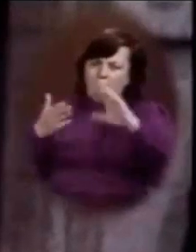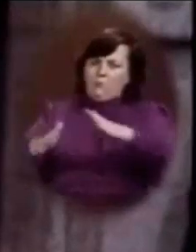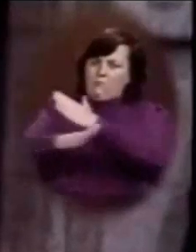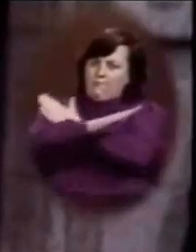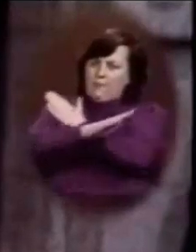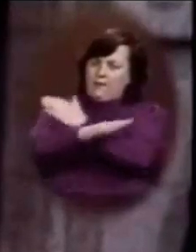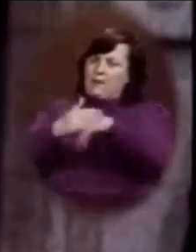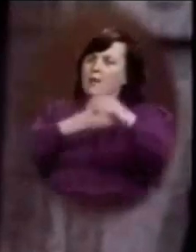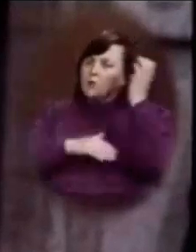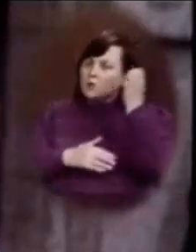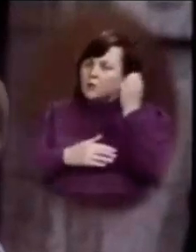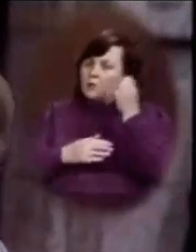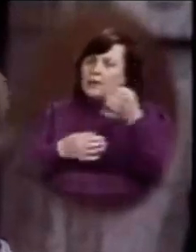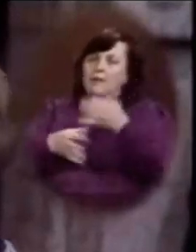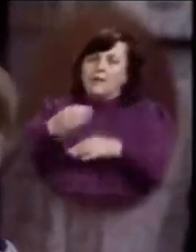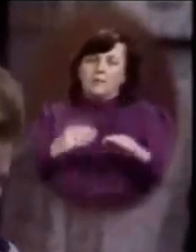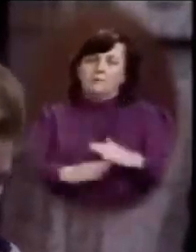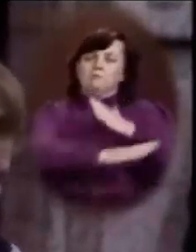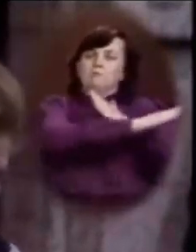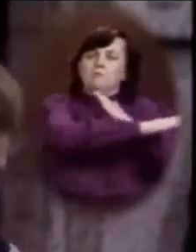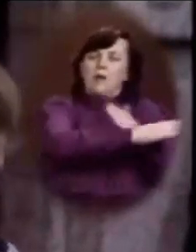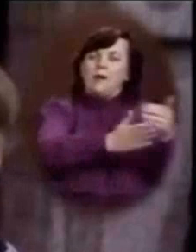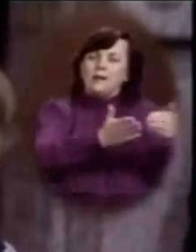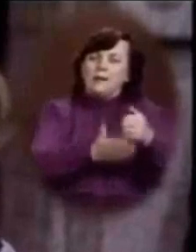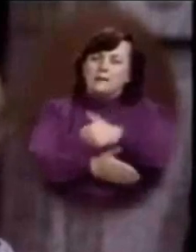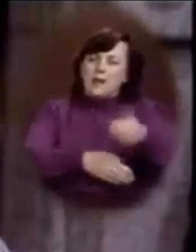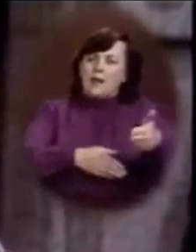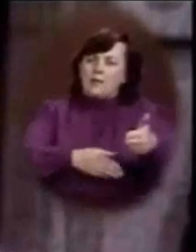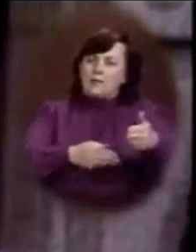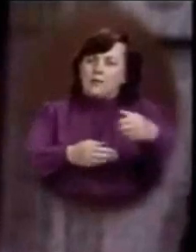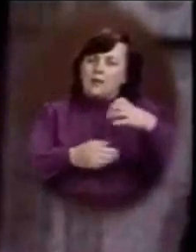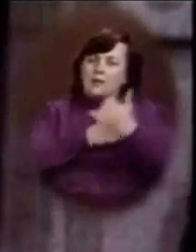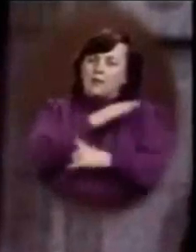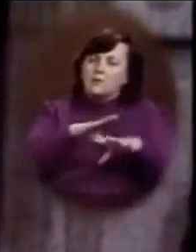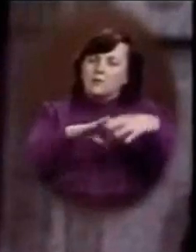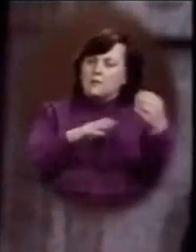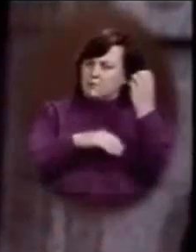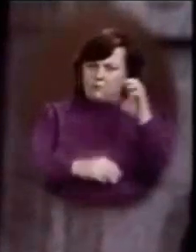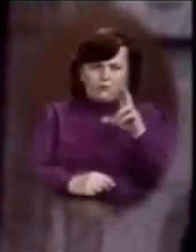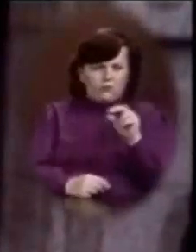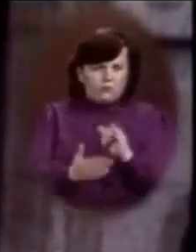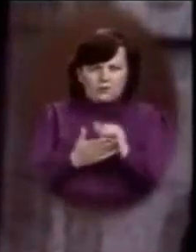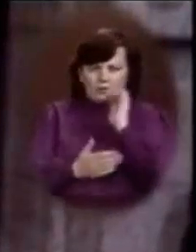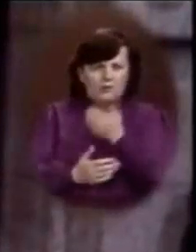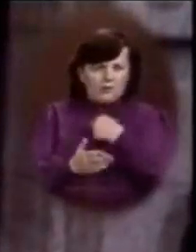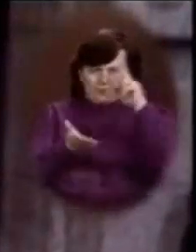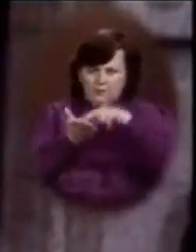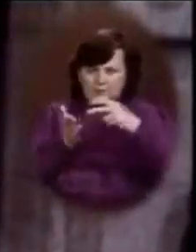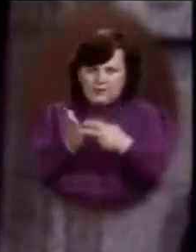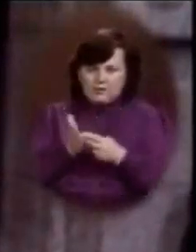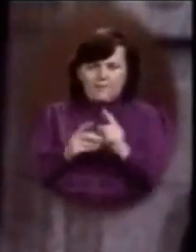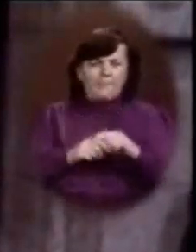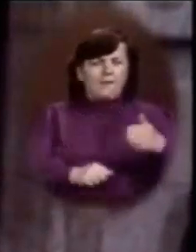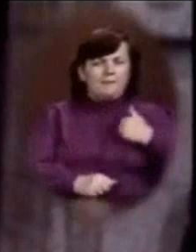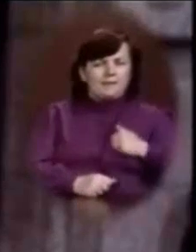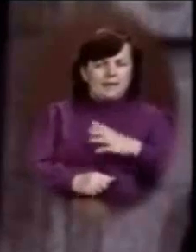raised against our other trading partners outside Europe. But Canada and the United States are pointing the